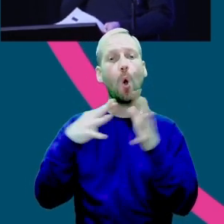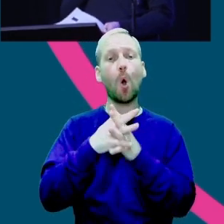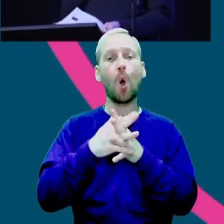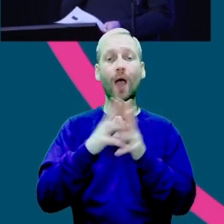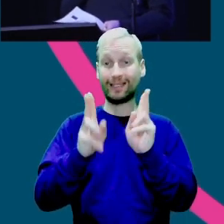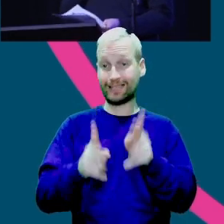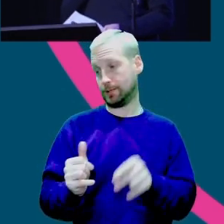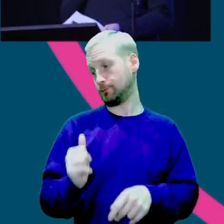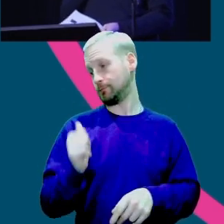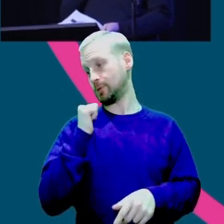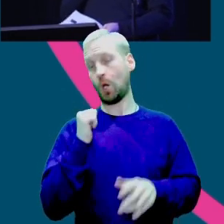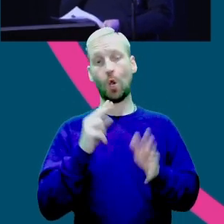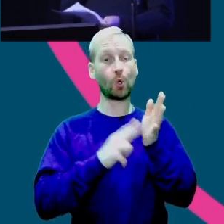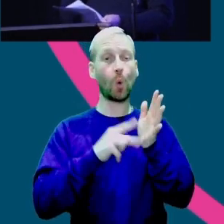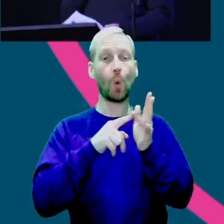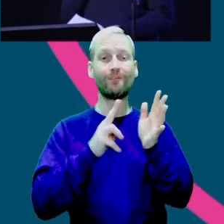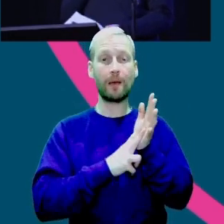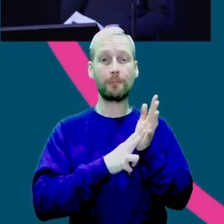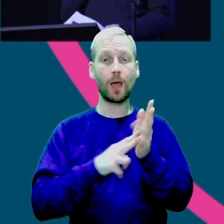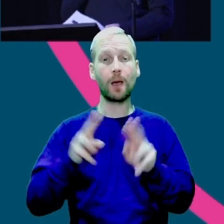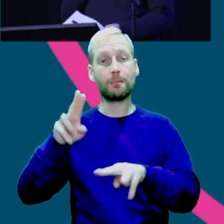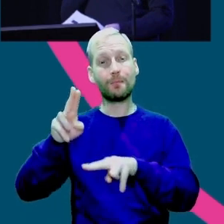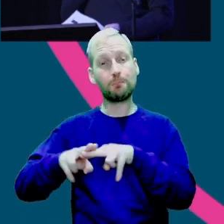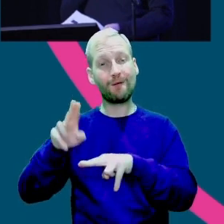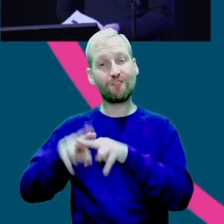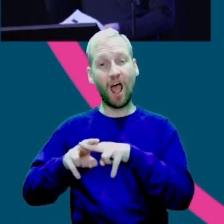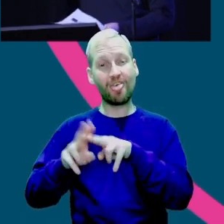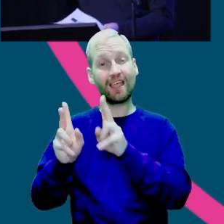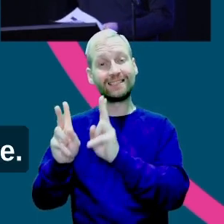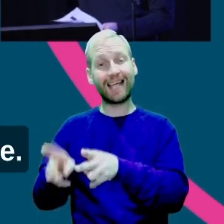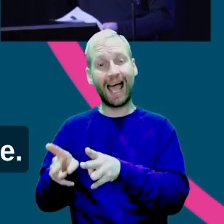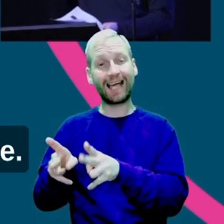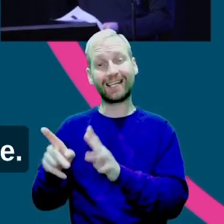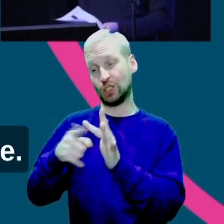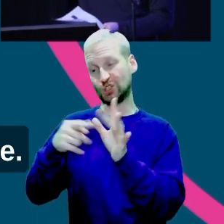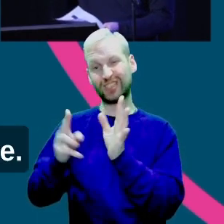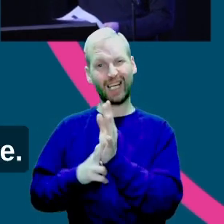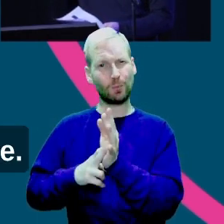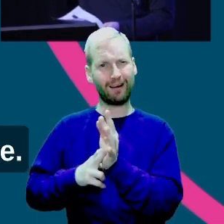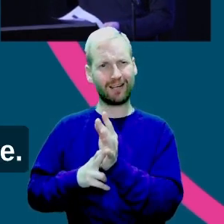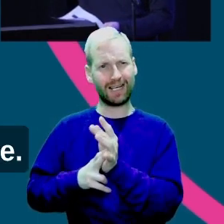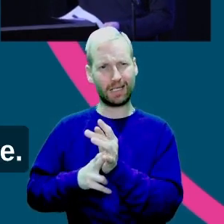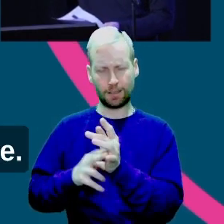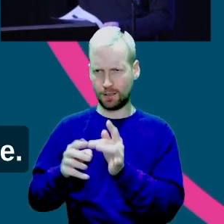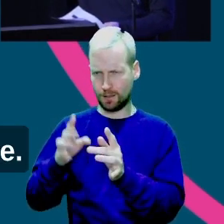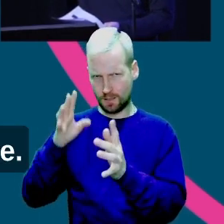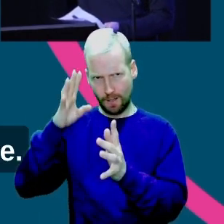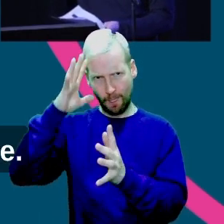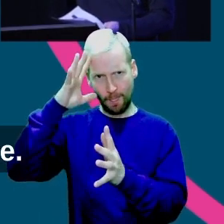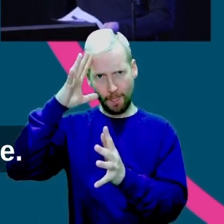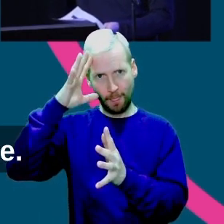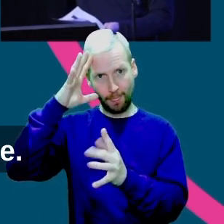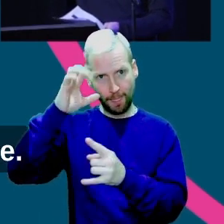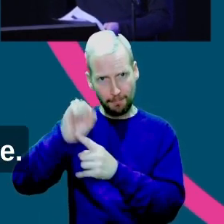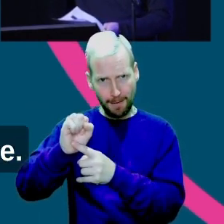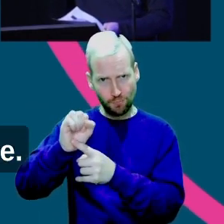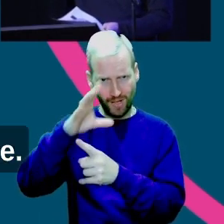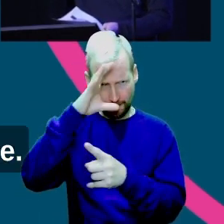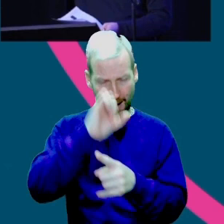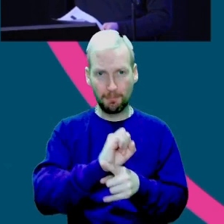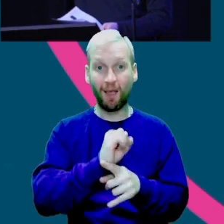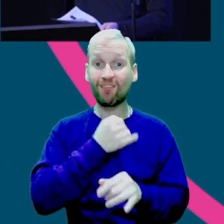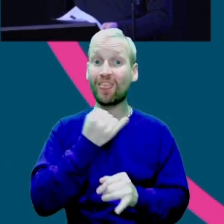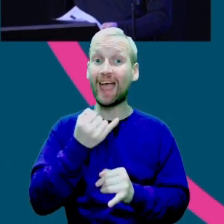November, and my father died in January. It's the memories of that ending that stay with me.